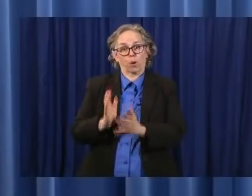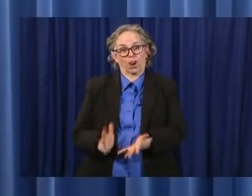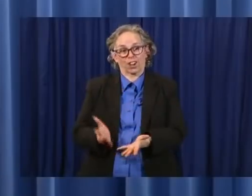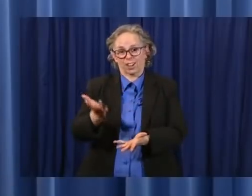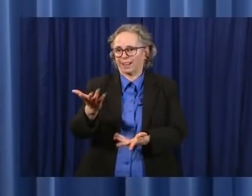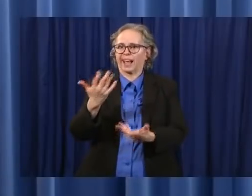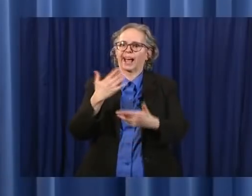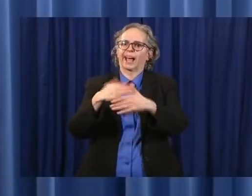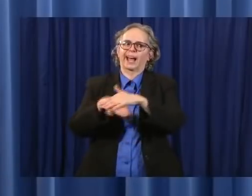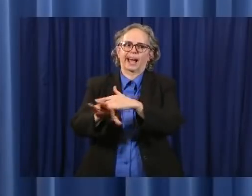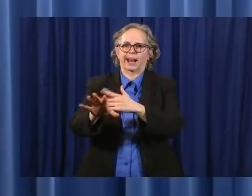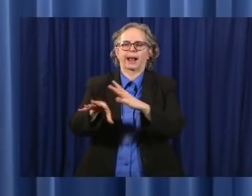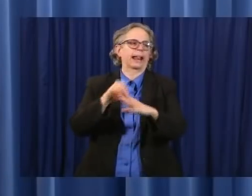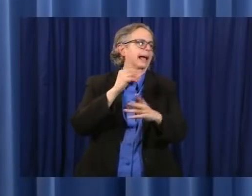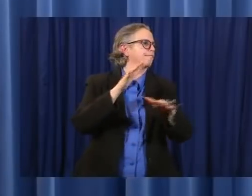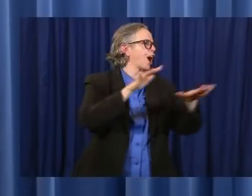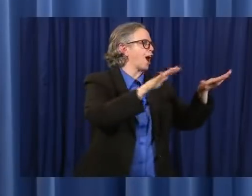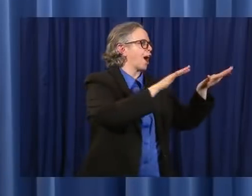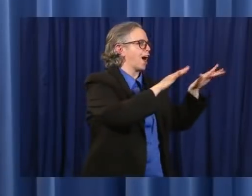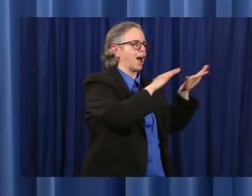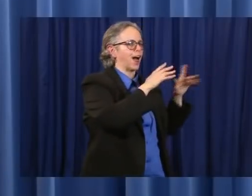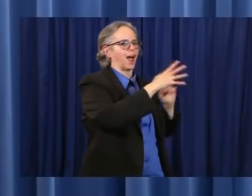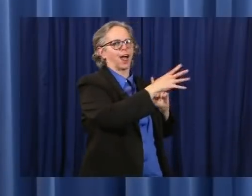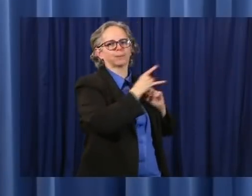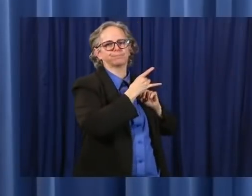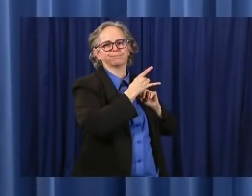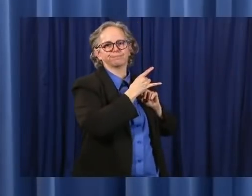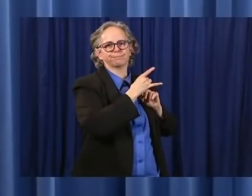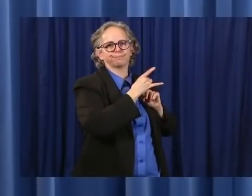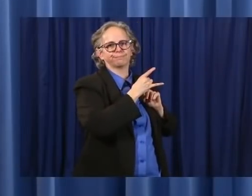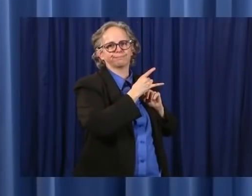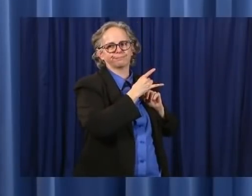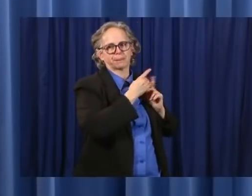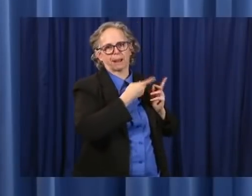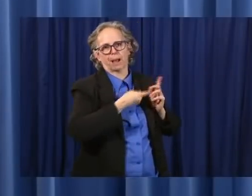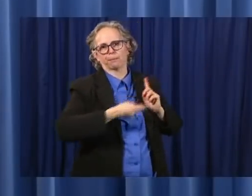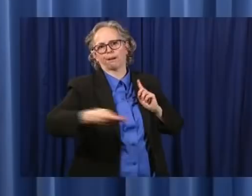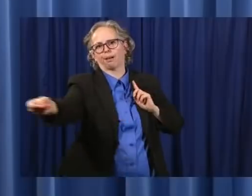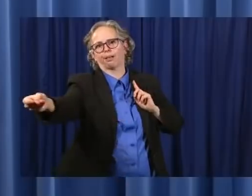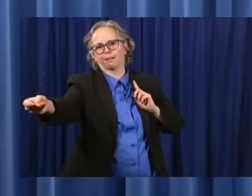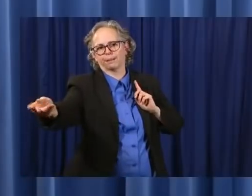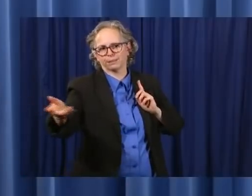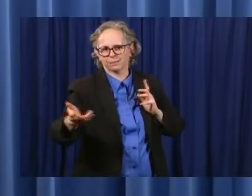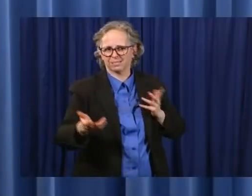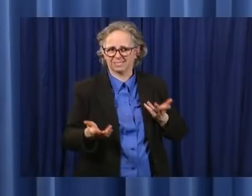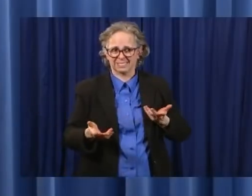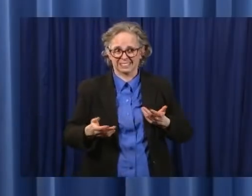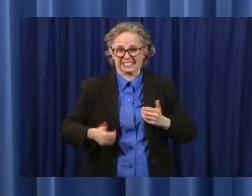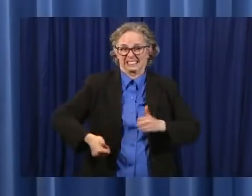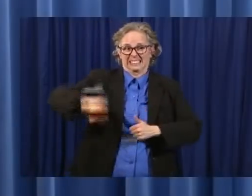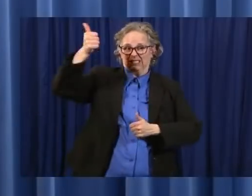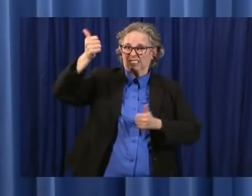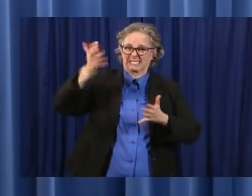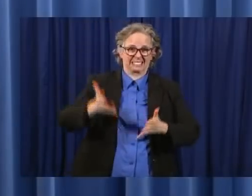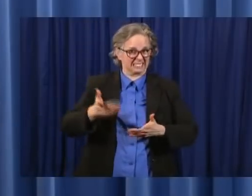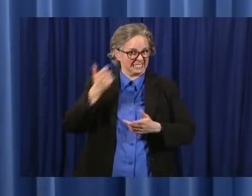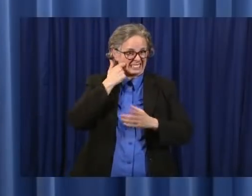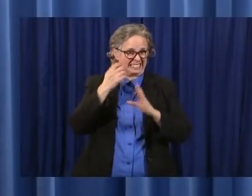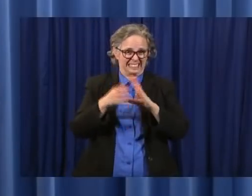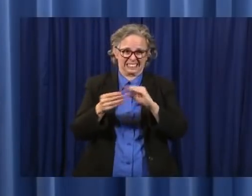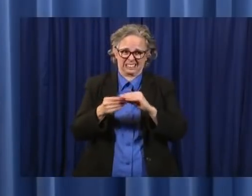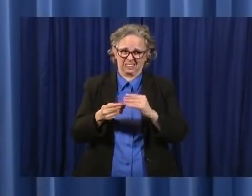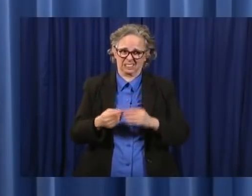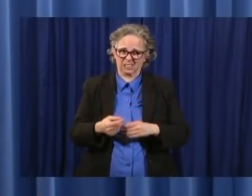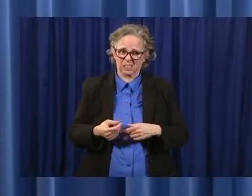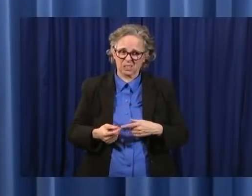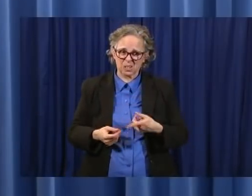and they go back into the community. Now, as the director said, one of the things that we have offered,